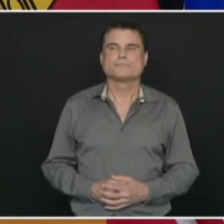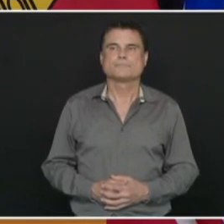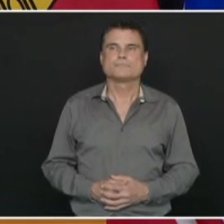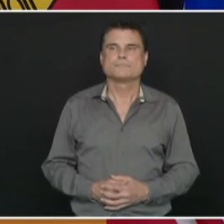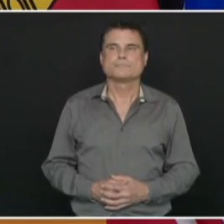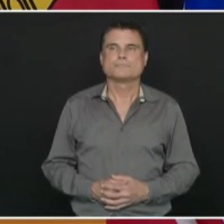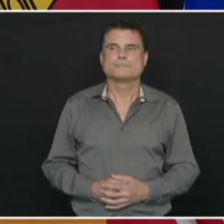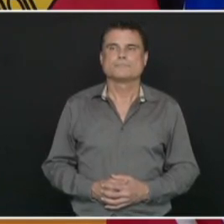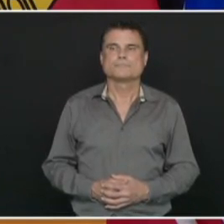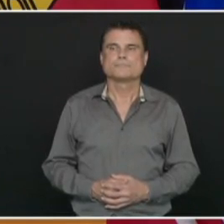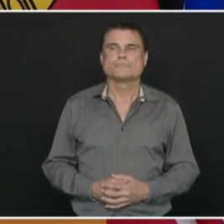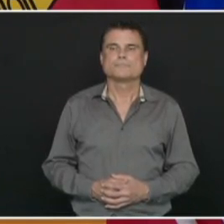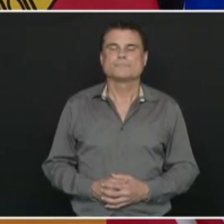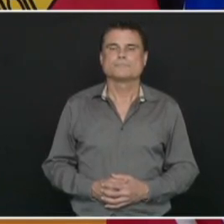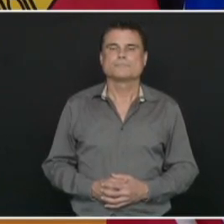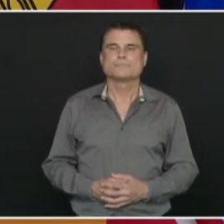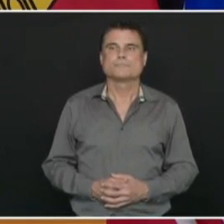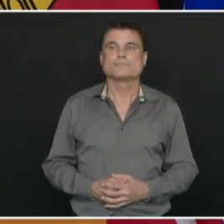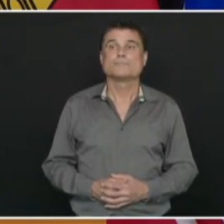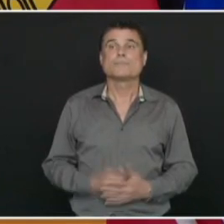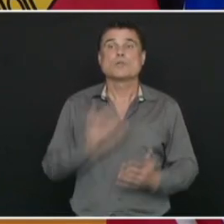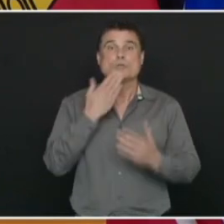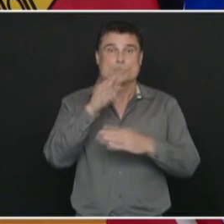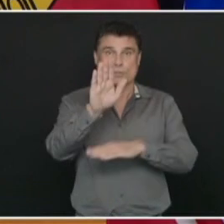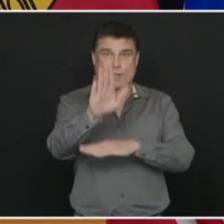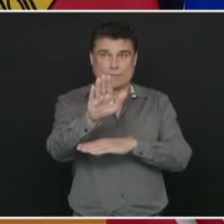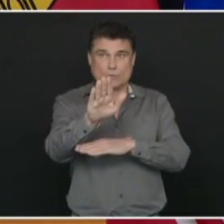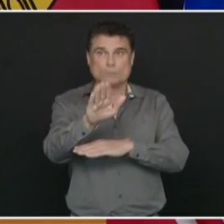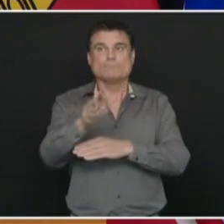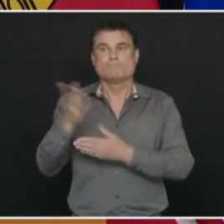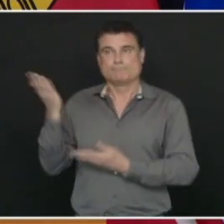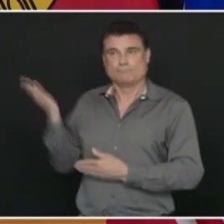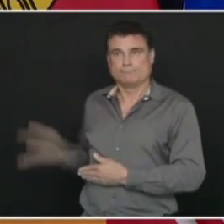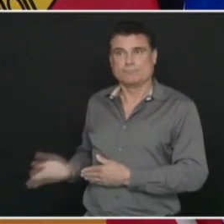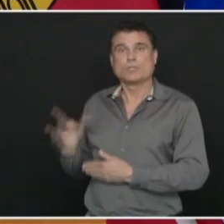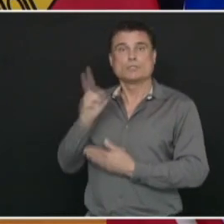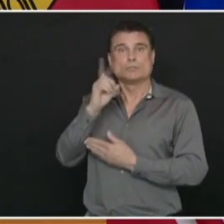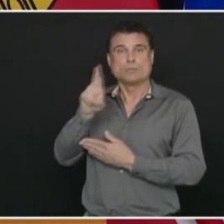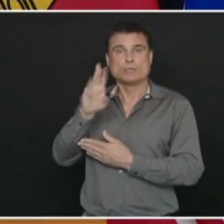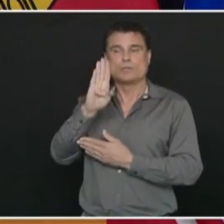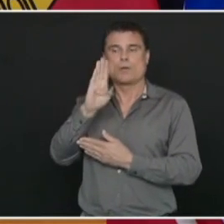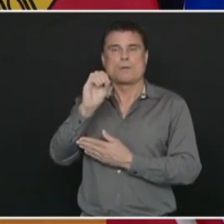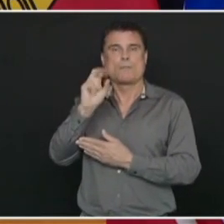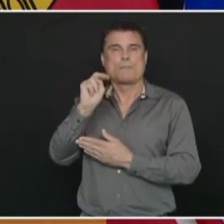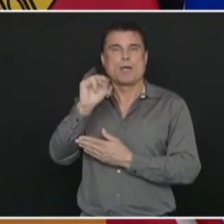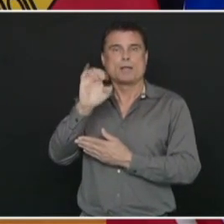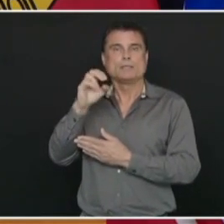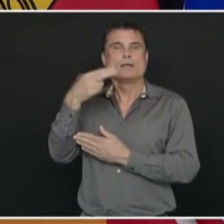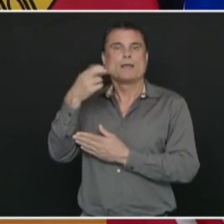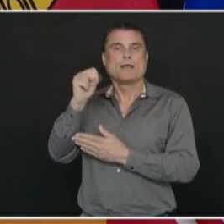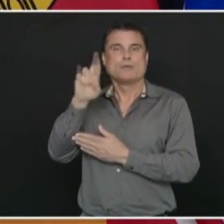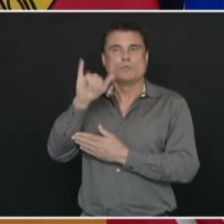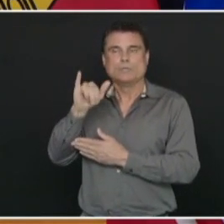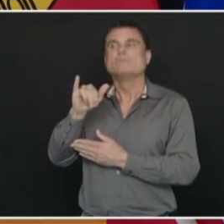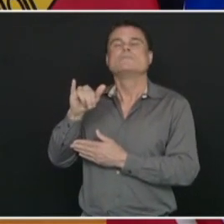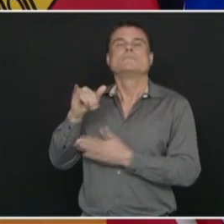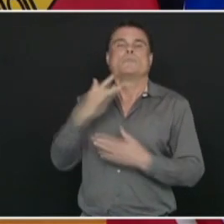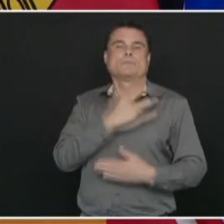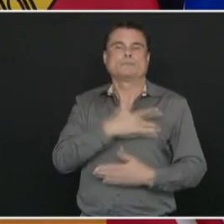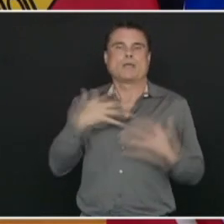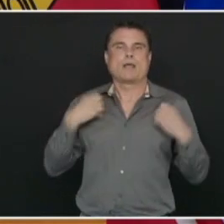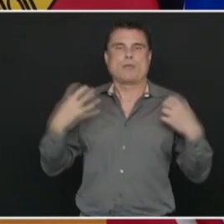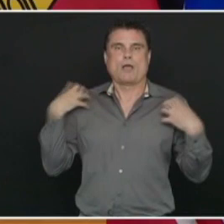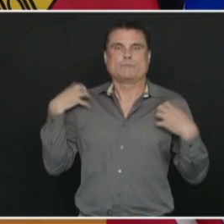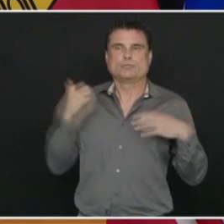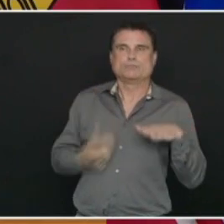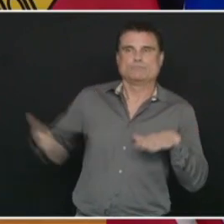deaths, bringing our total to 58 people who've lost their lives to COVID-19. And as